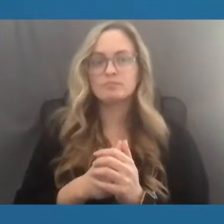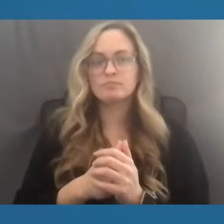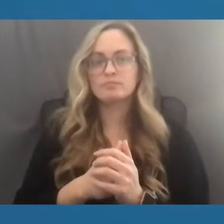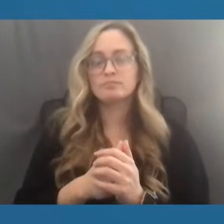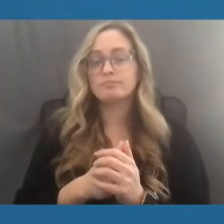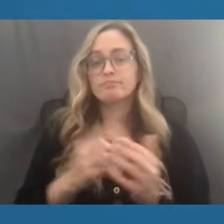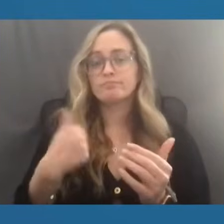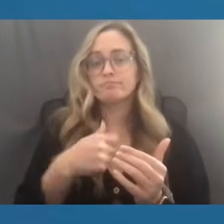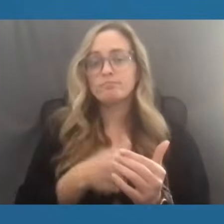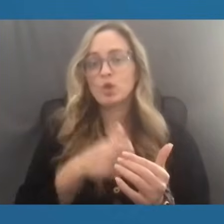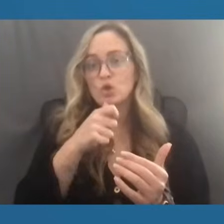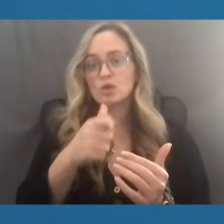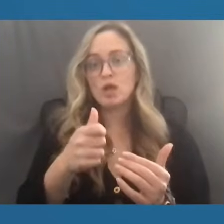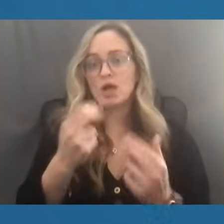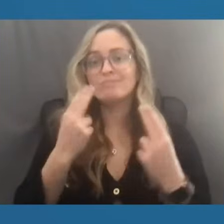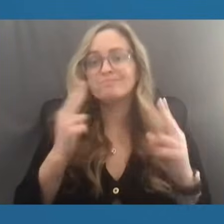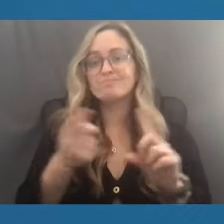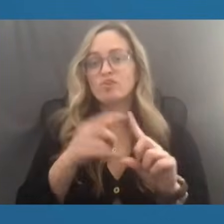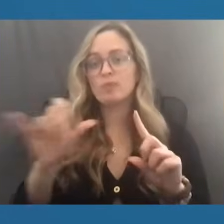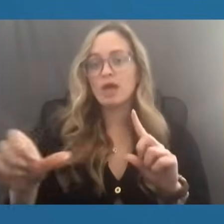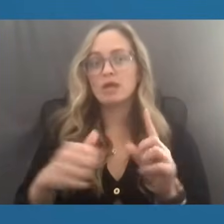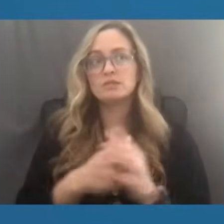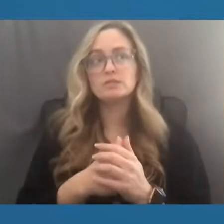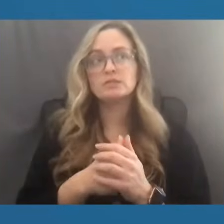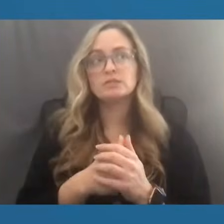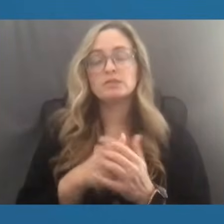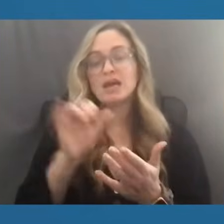are immune from that. Such is life.